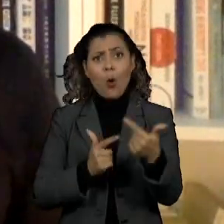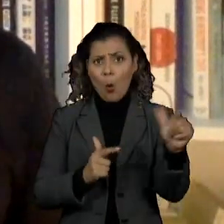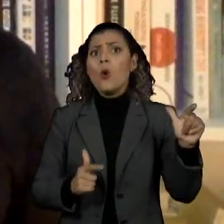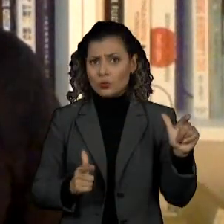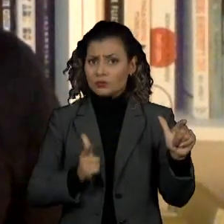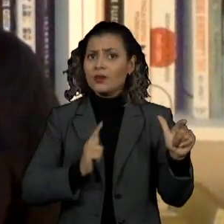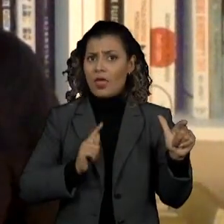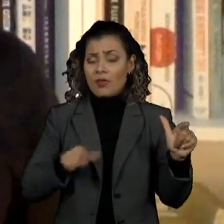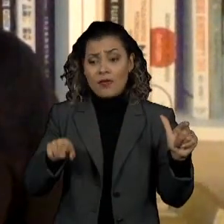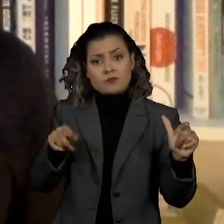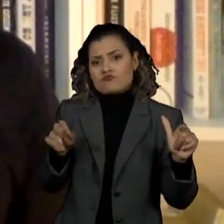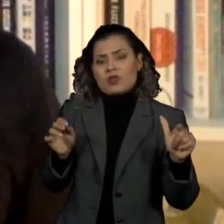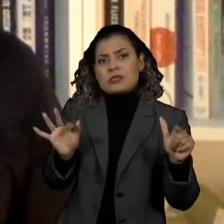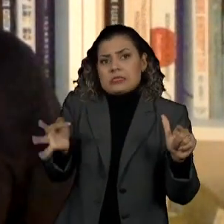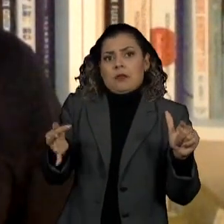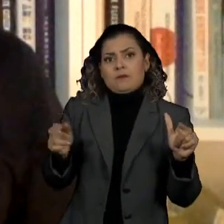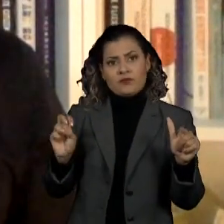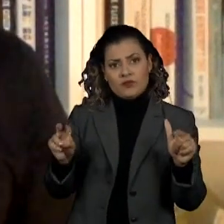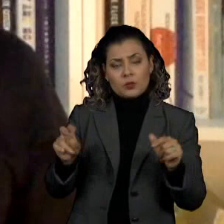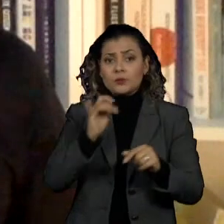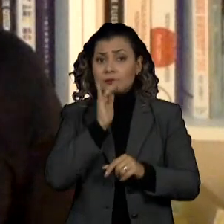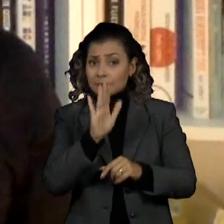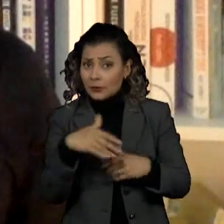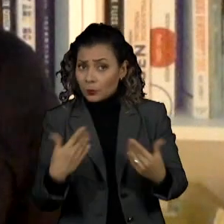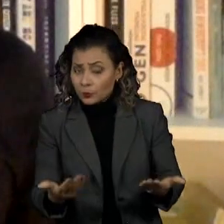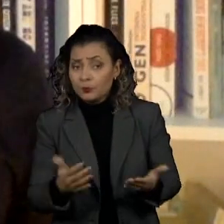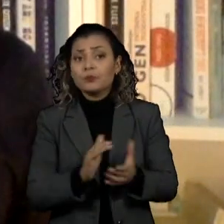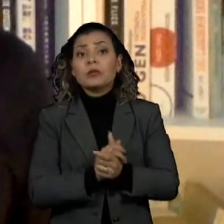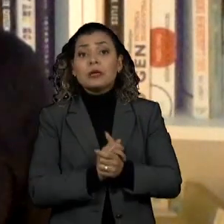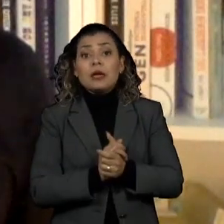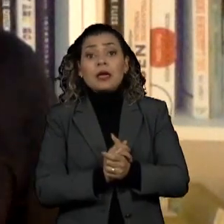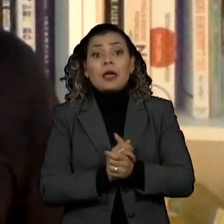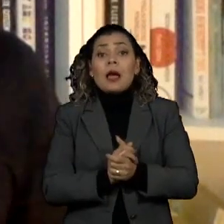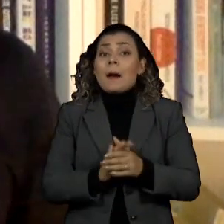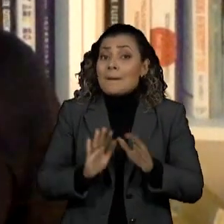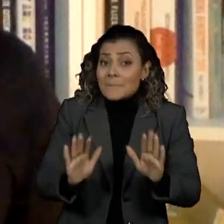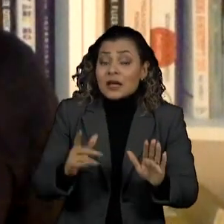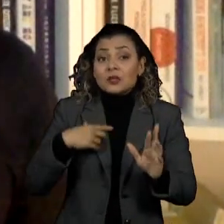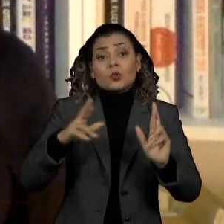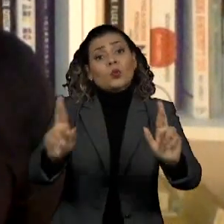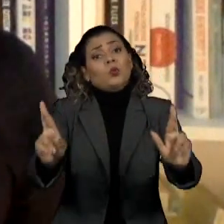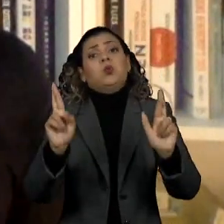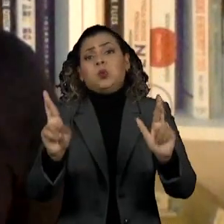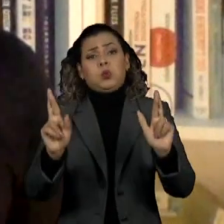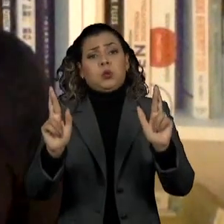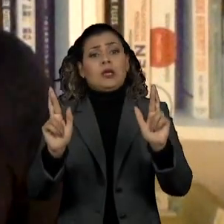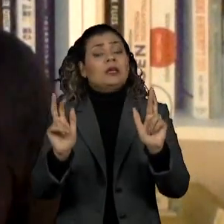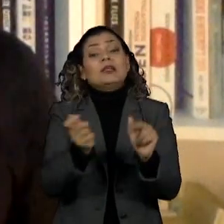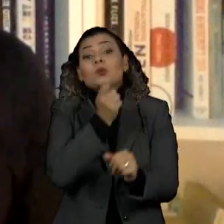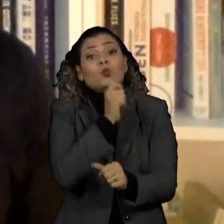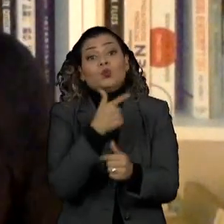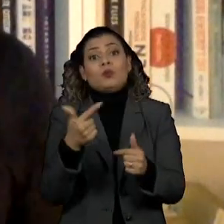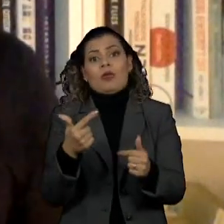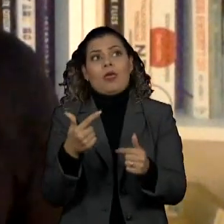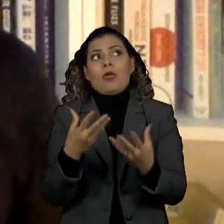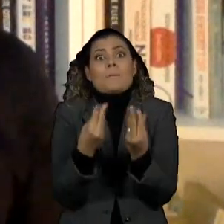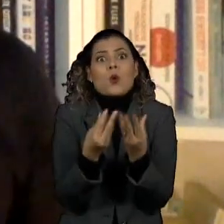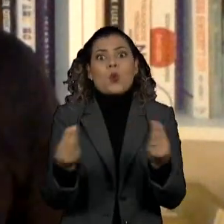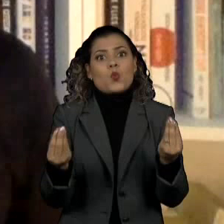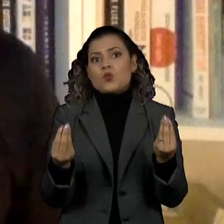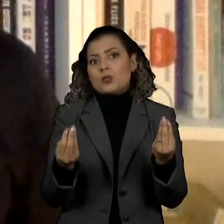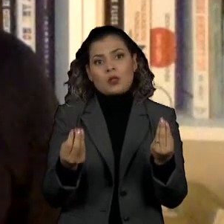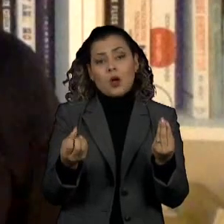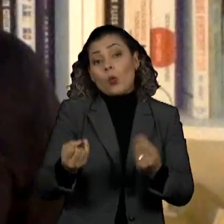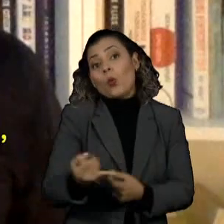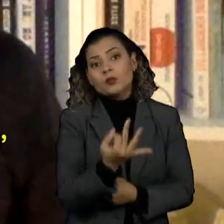And so they, I don't, and I'm hoping that there will not be a